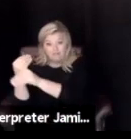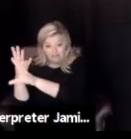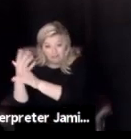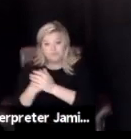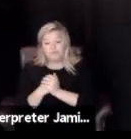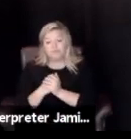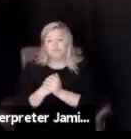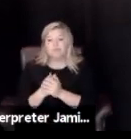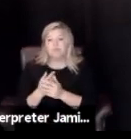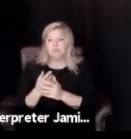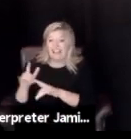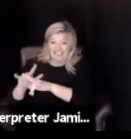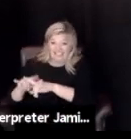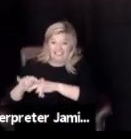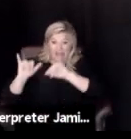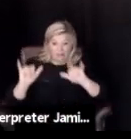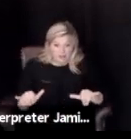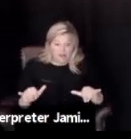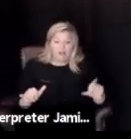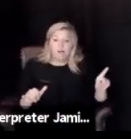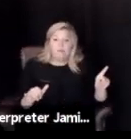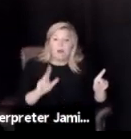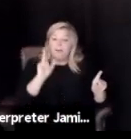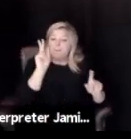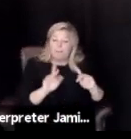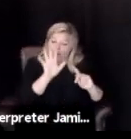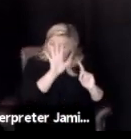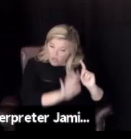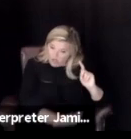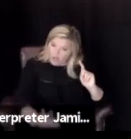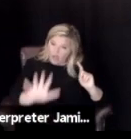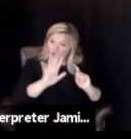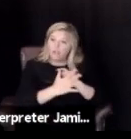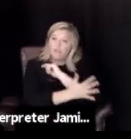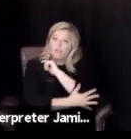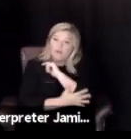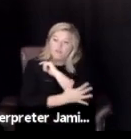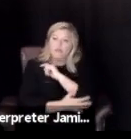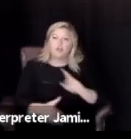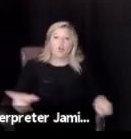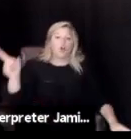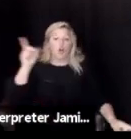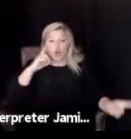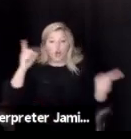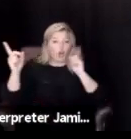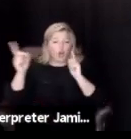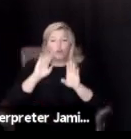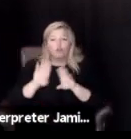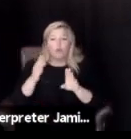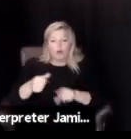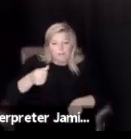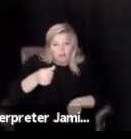the same time, people all around the country heard their doorbells ringing, and they